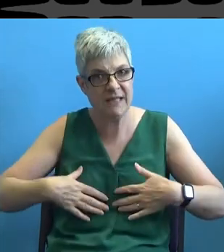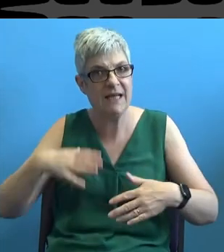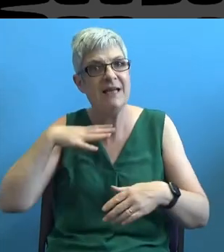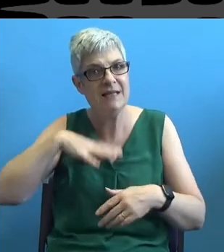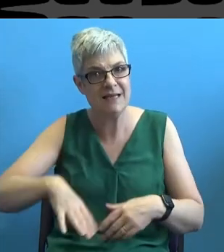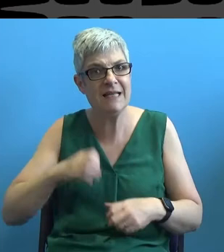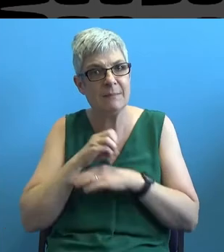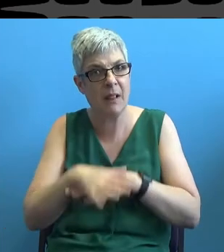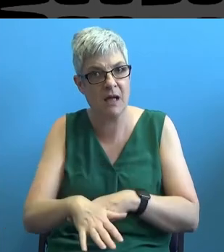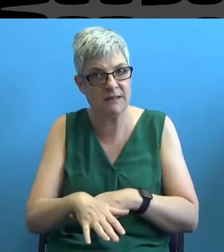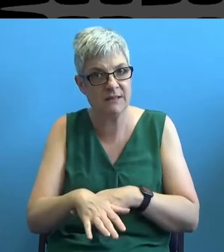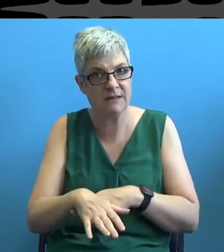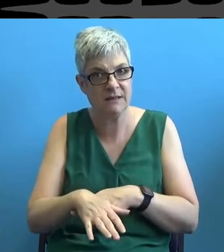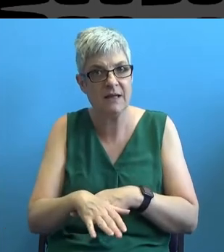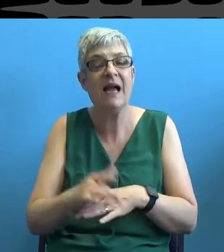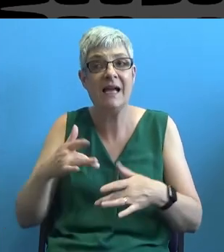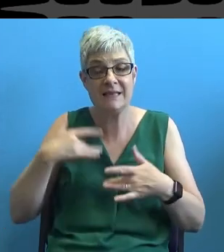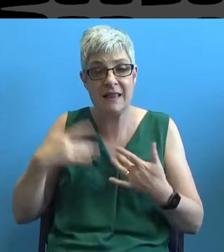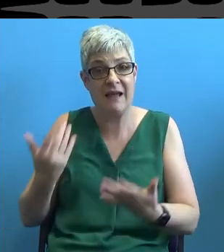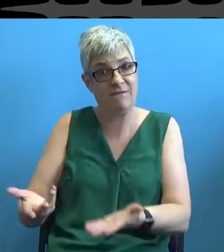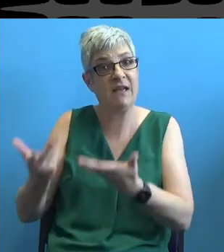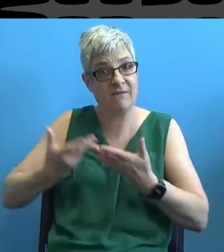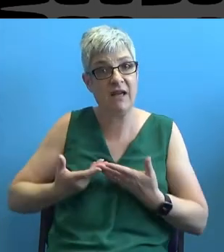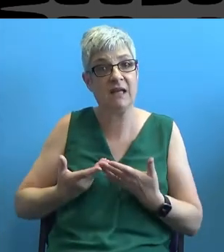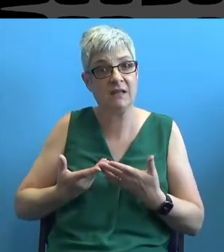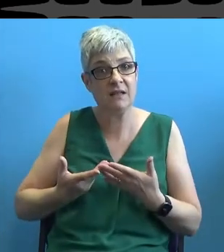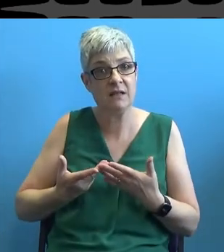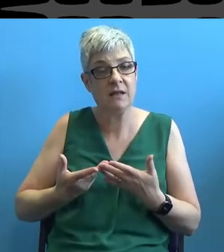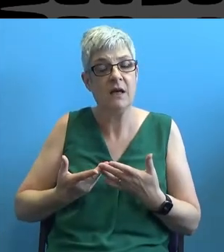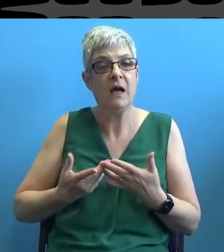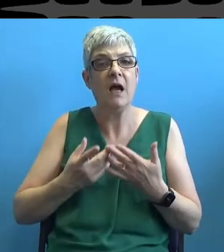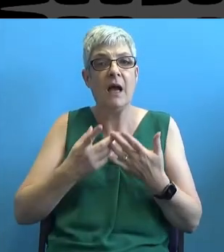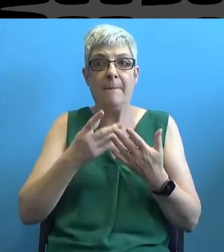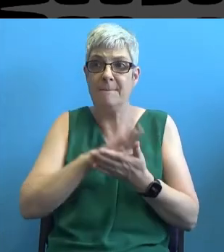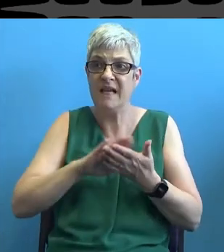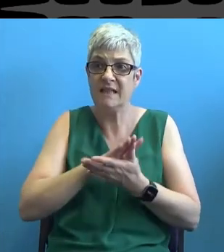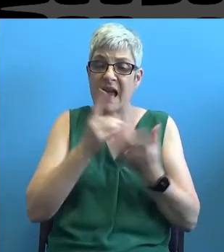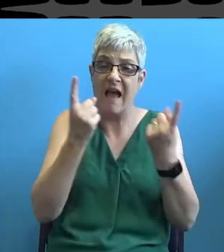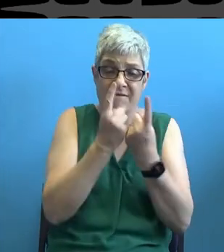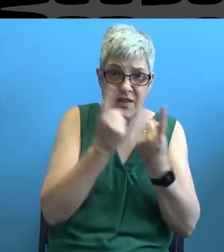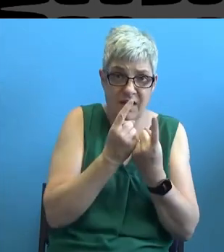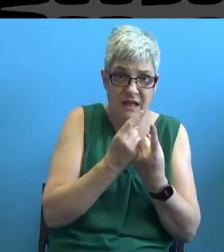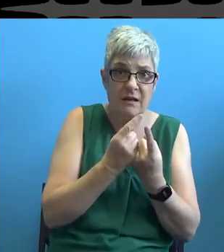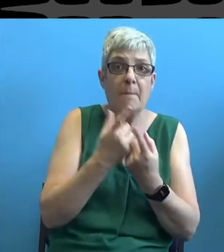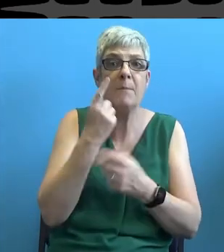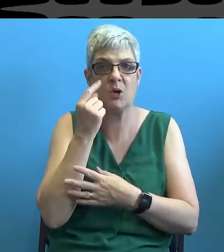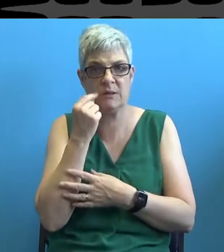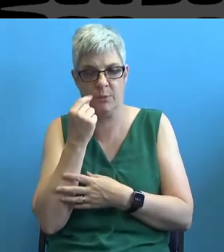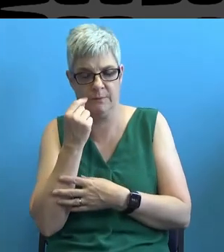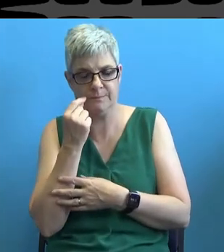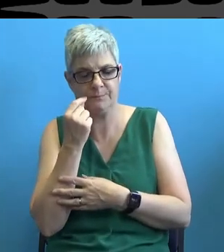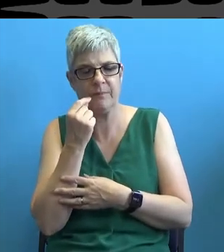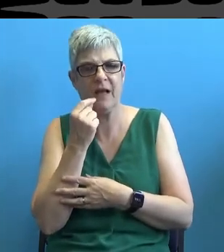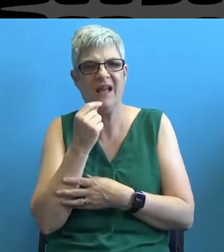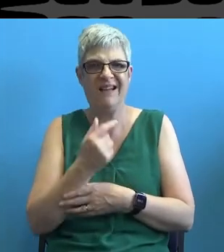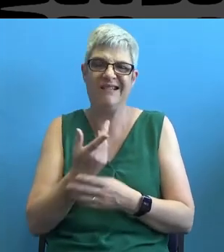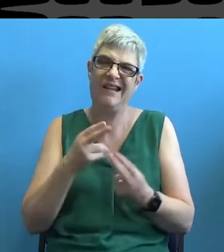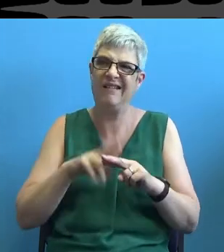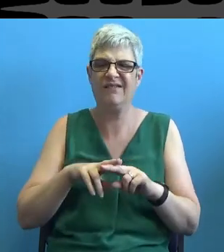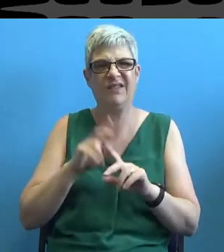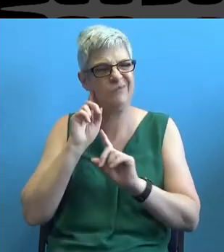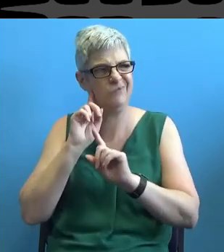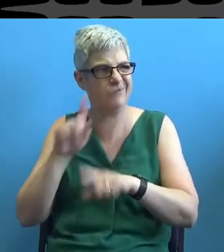It's what makes anything and everything else possible. And to be indifferent about whether or not we praise